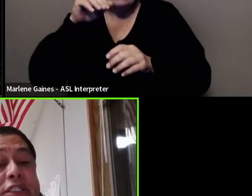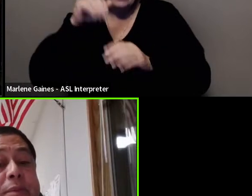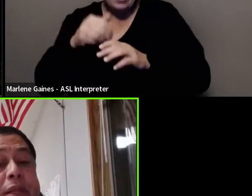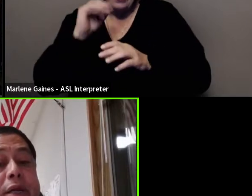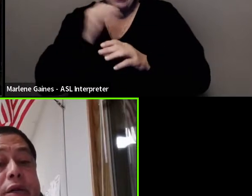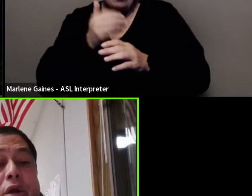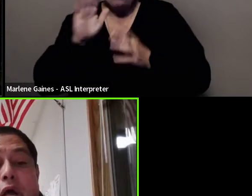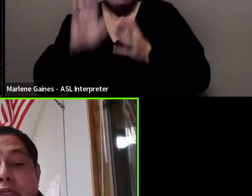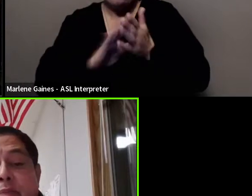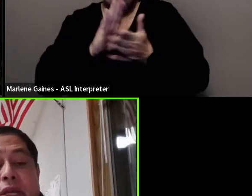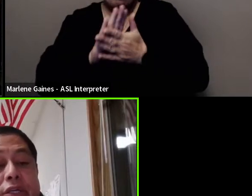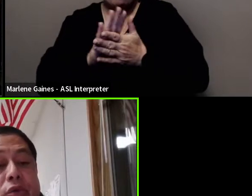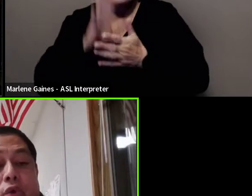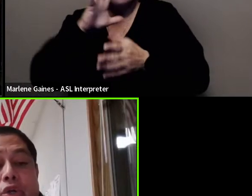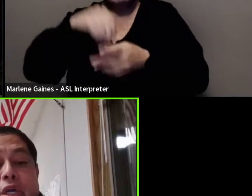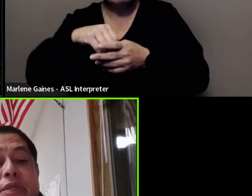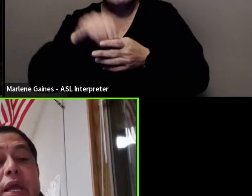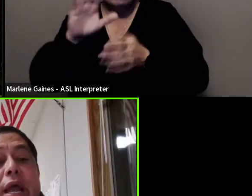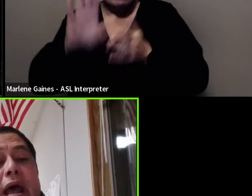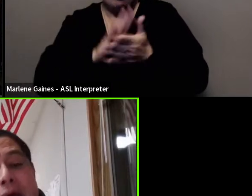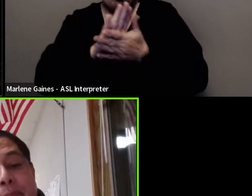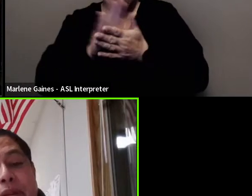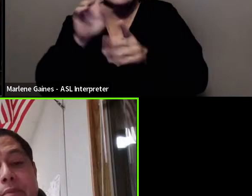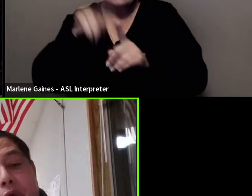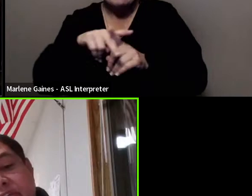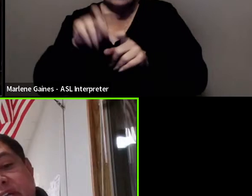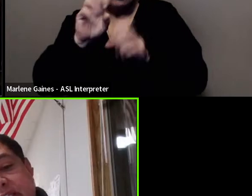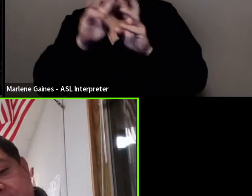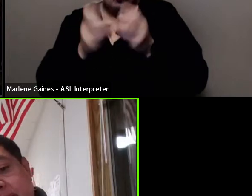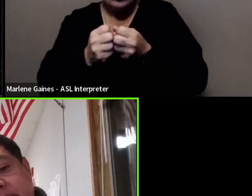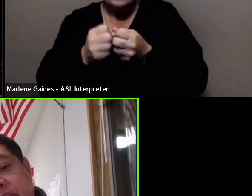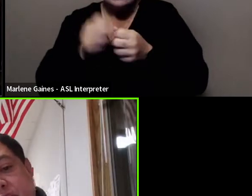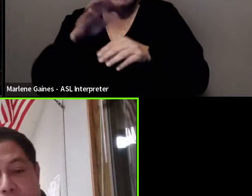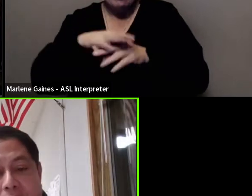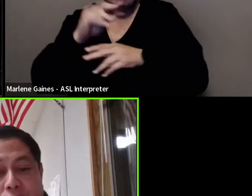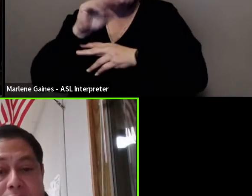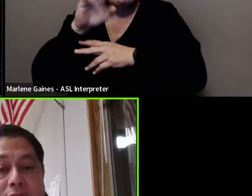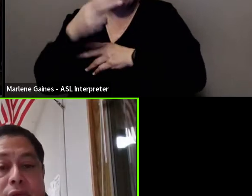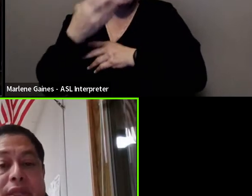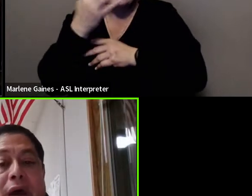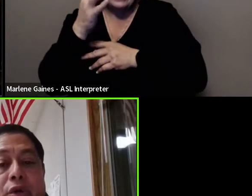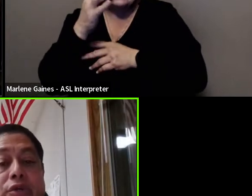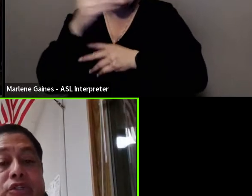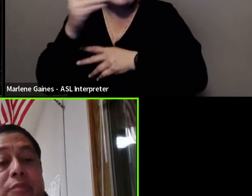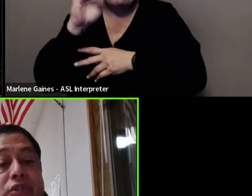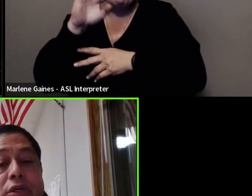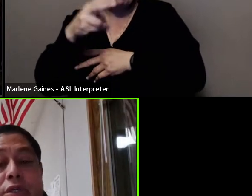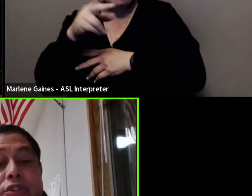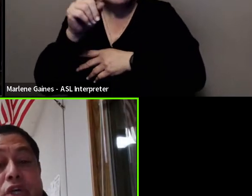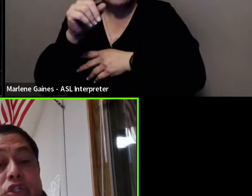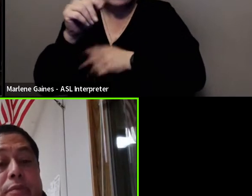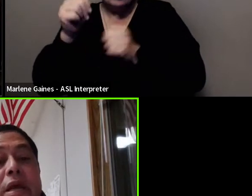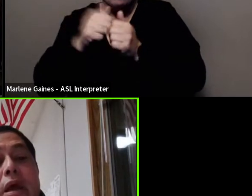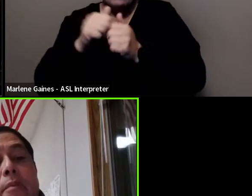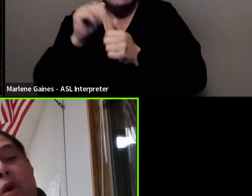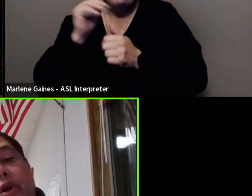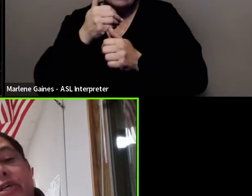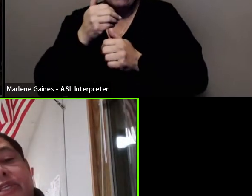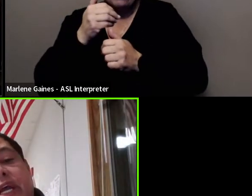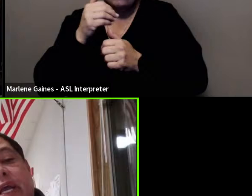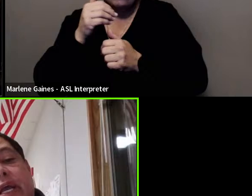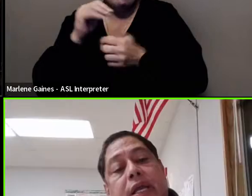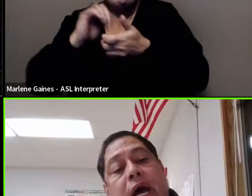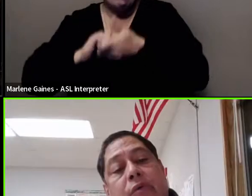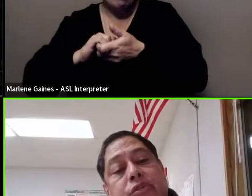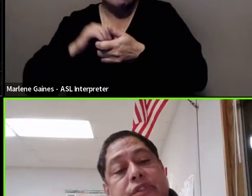will be participating in our college application workshops happening March 19th and 20th with our consortium